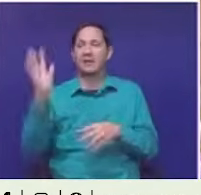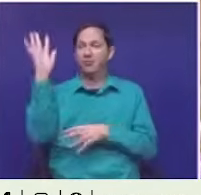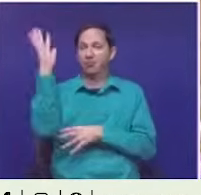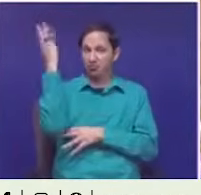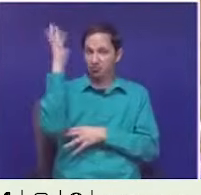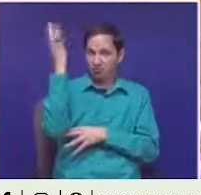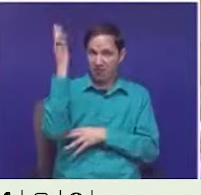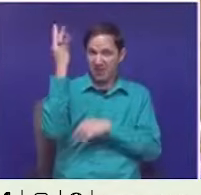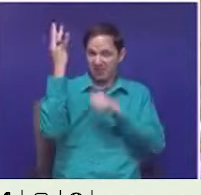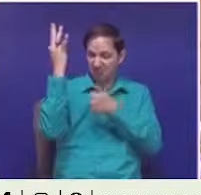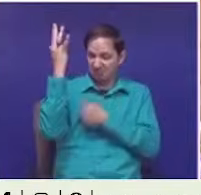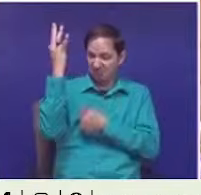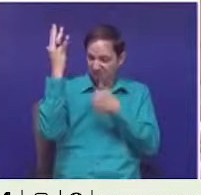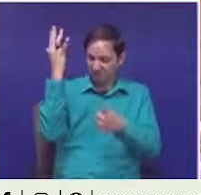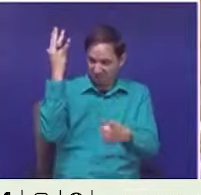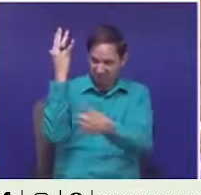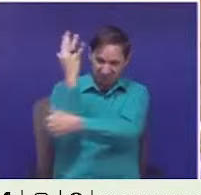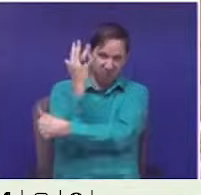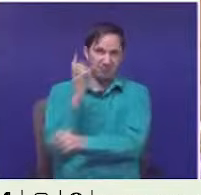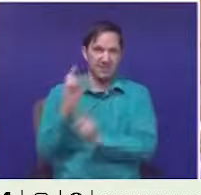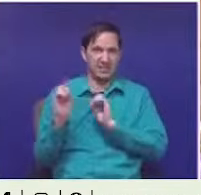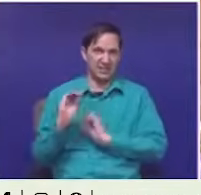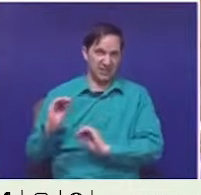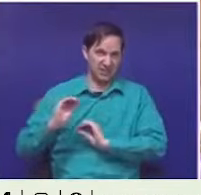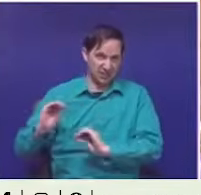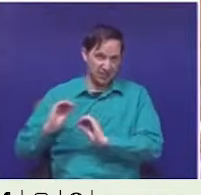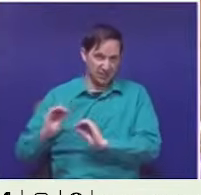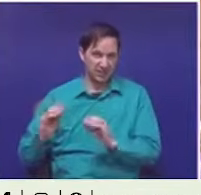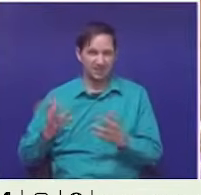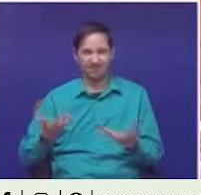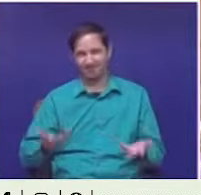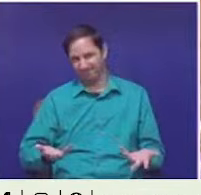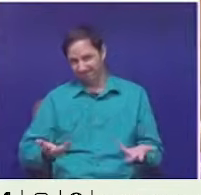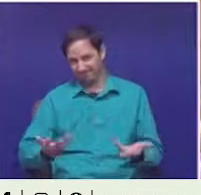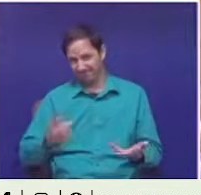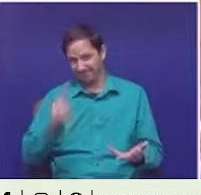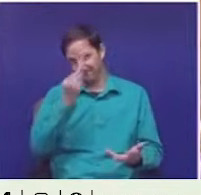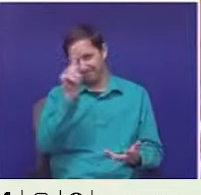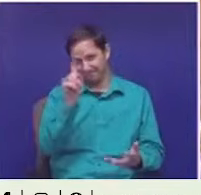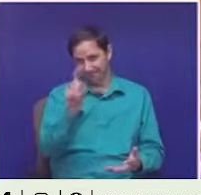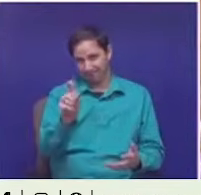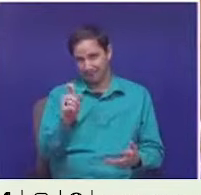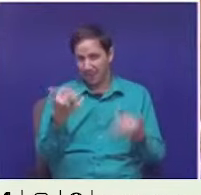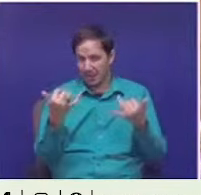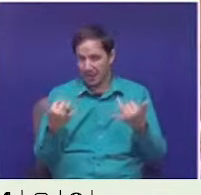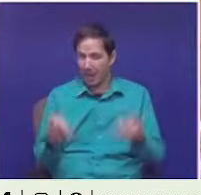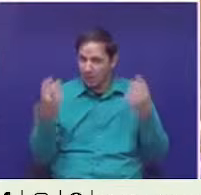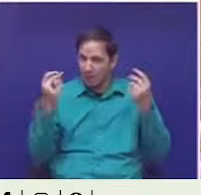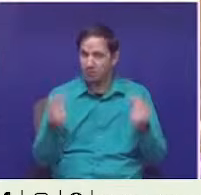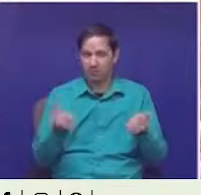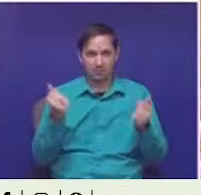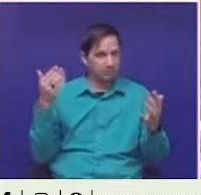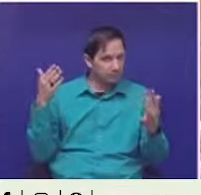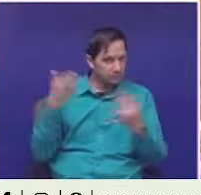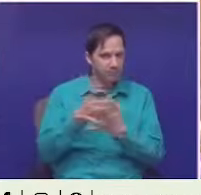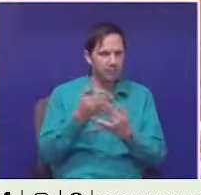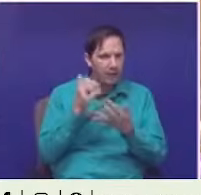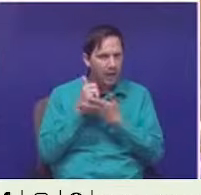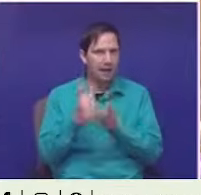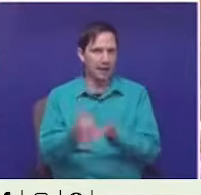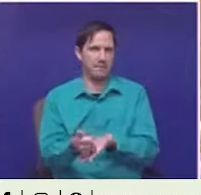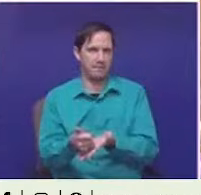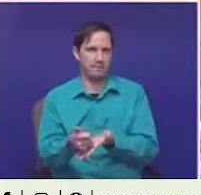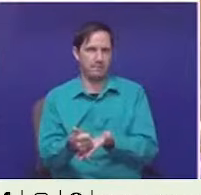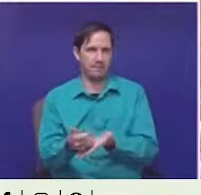tree. Then the question is whether there are any immediate remedial steps to assist